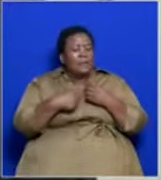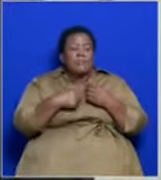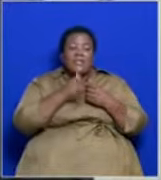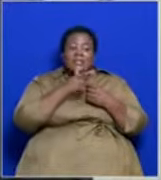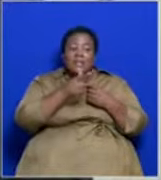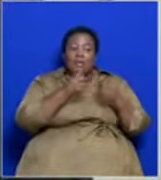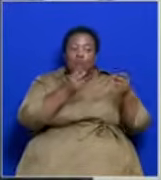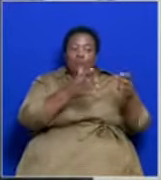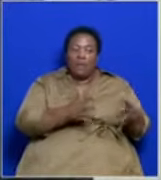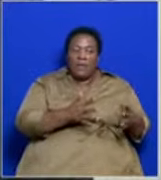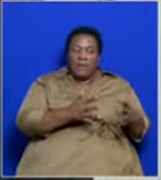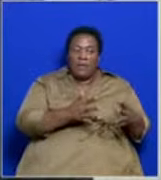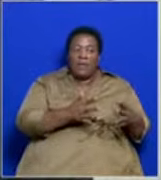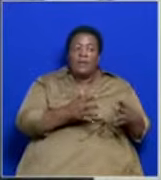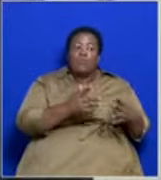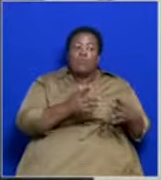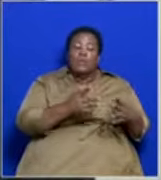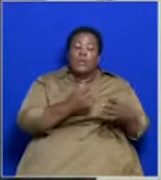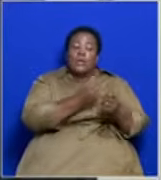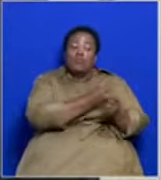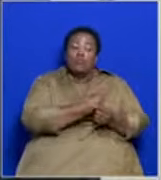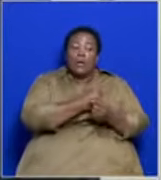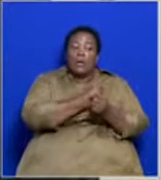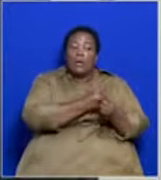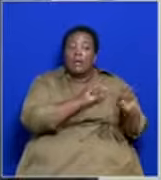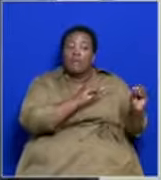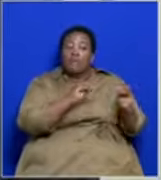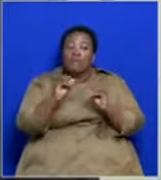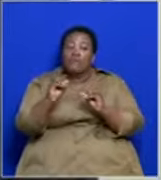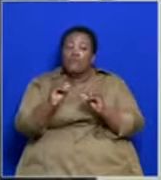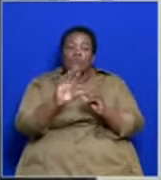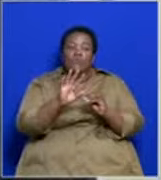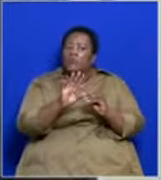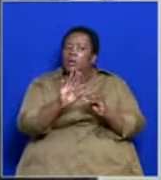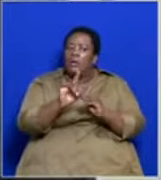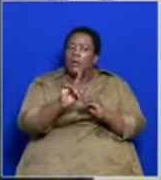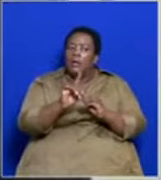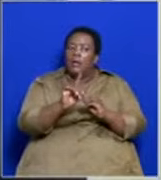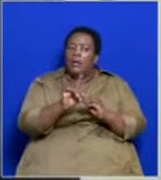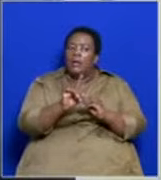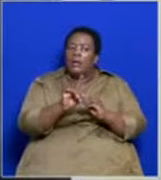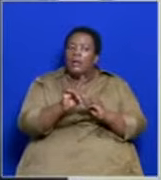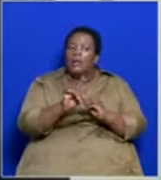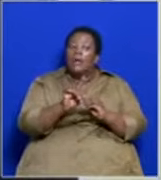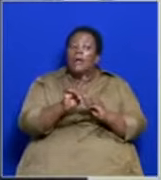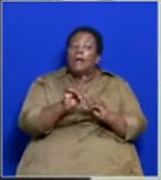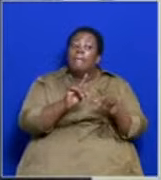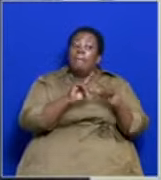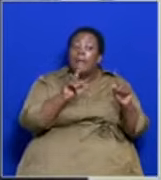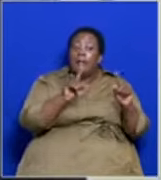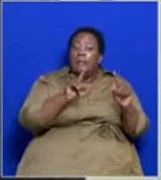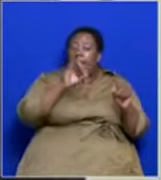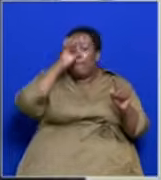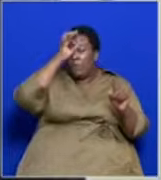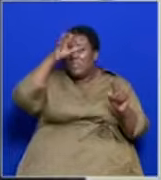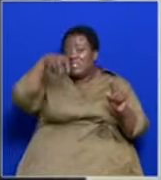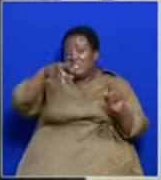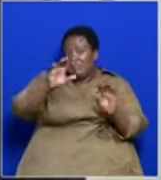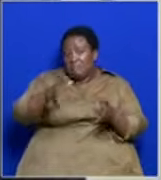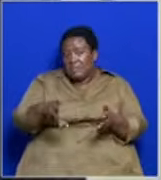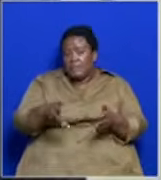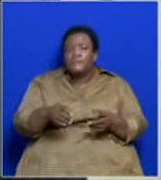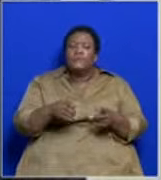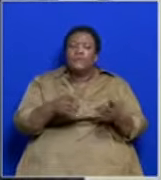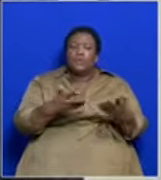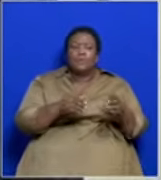truck unless to the police station. Brian, who hired the truck, insisted we